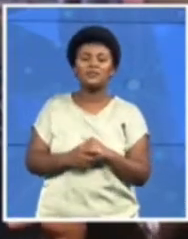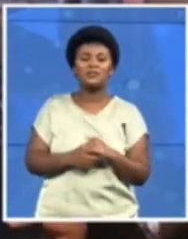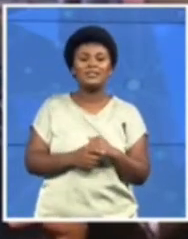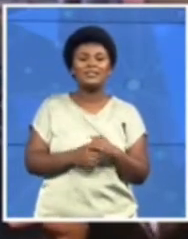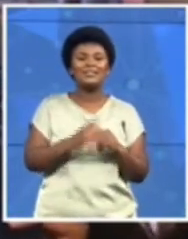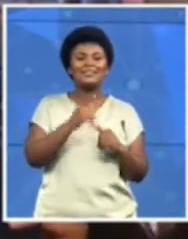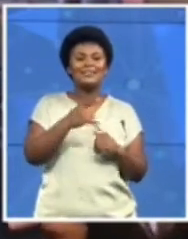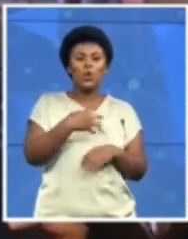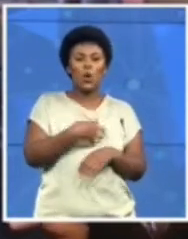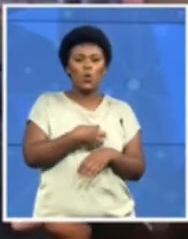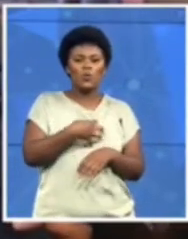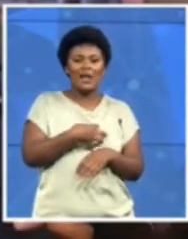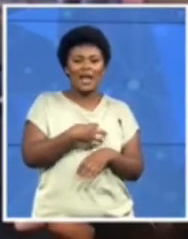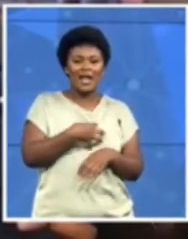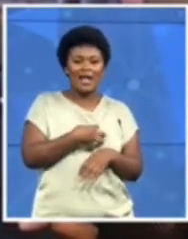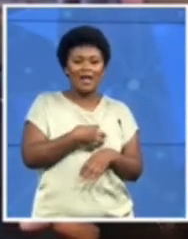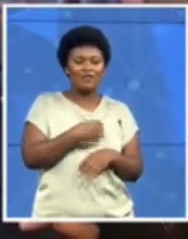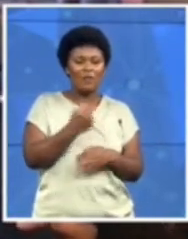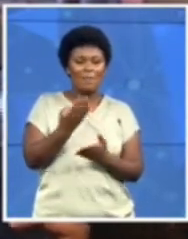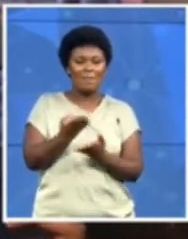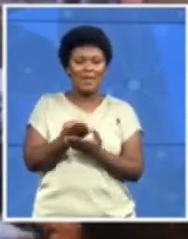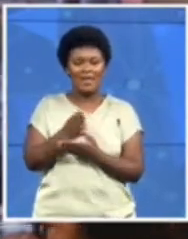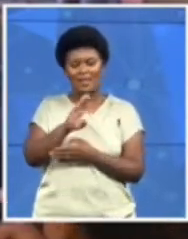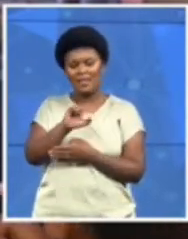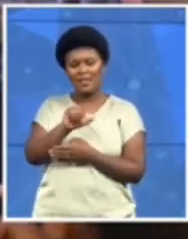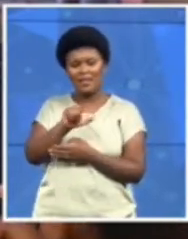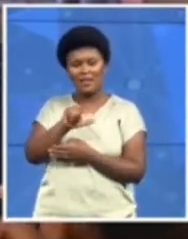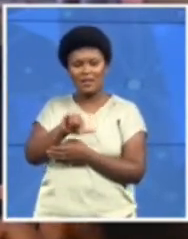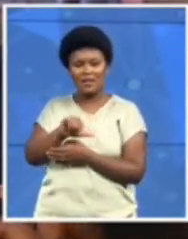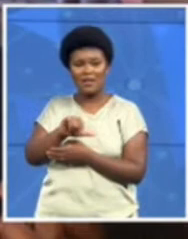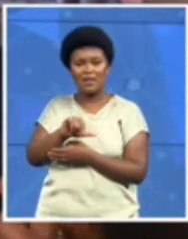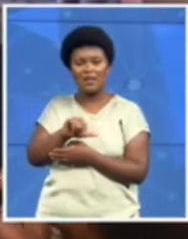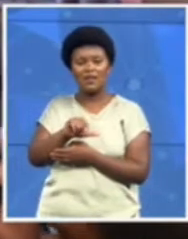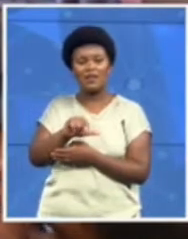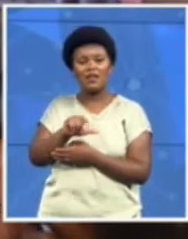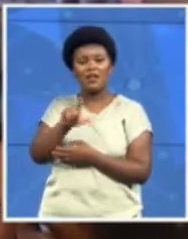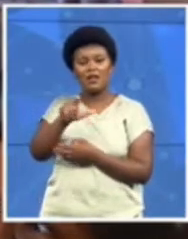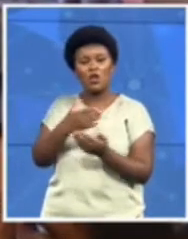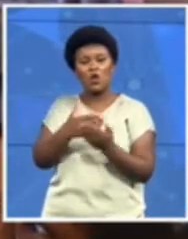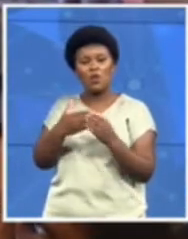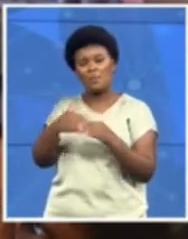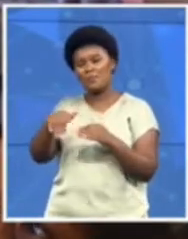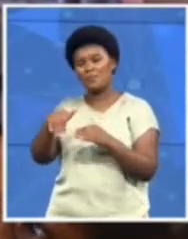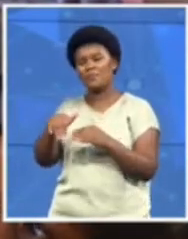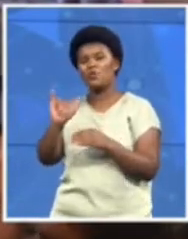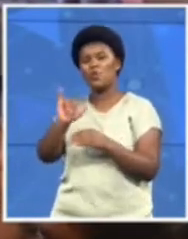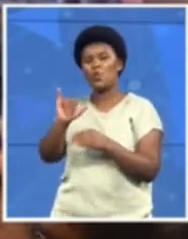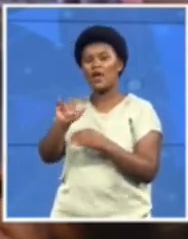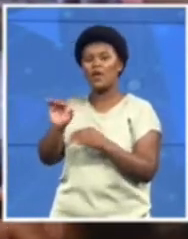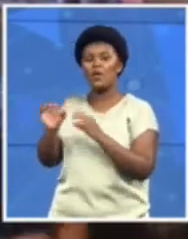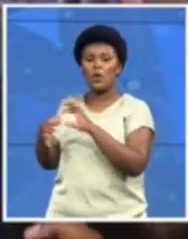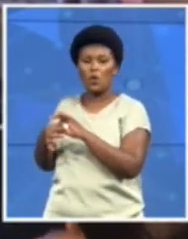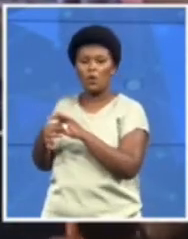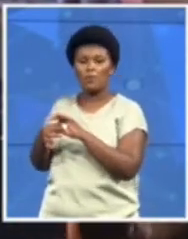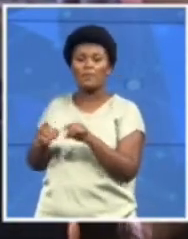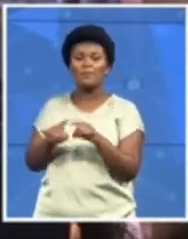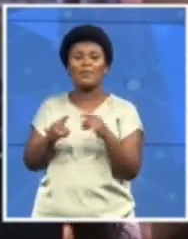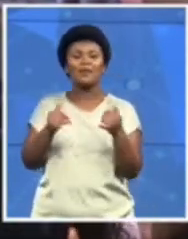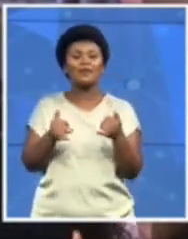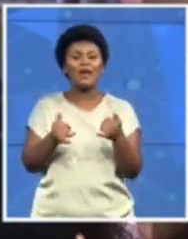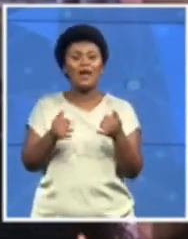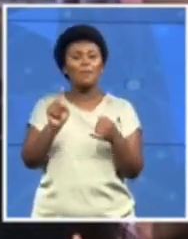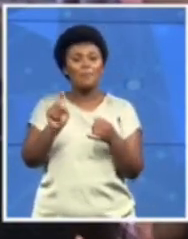application. If you charge him with Schedule 5, the onus will be on him to prove to the state or to the court